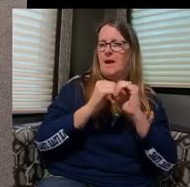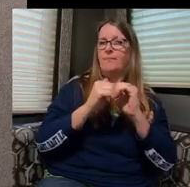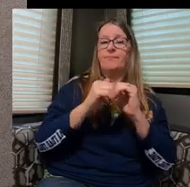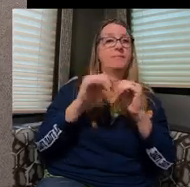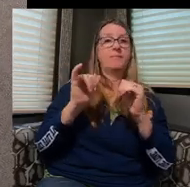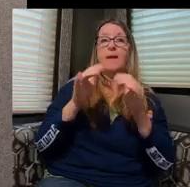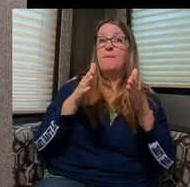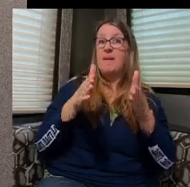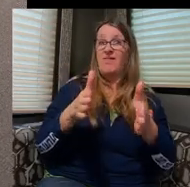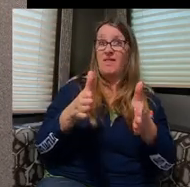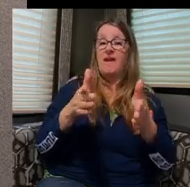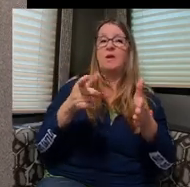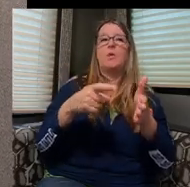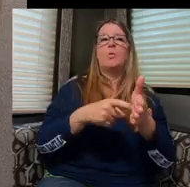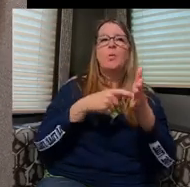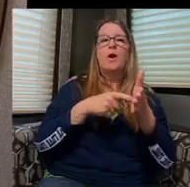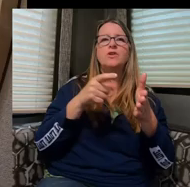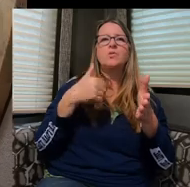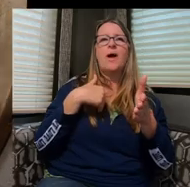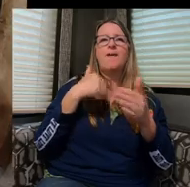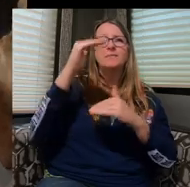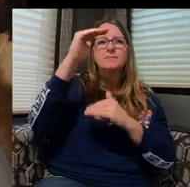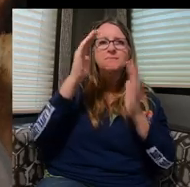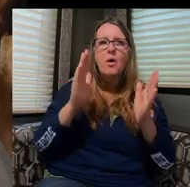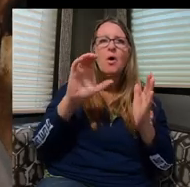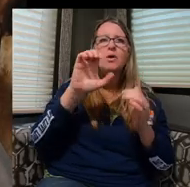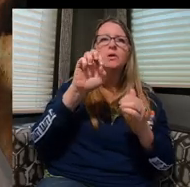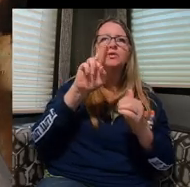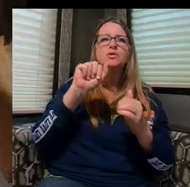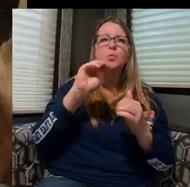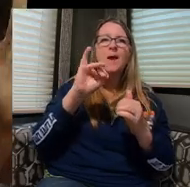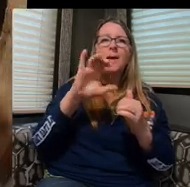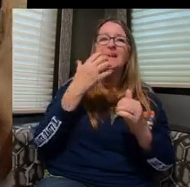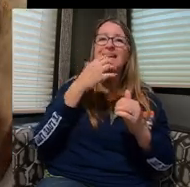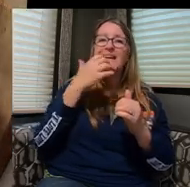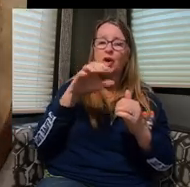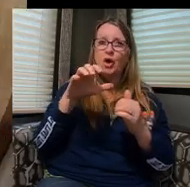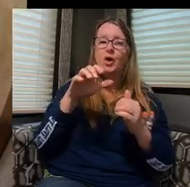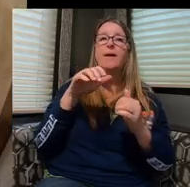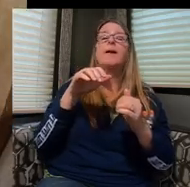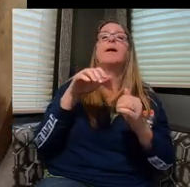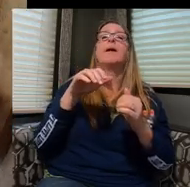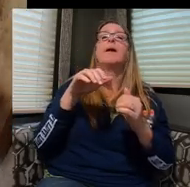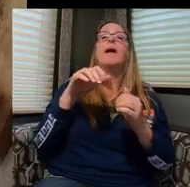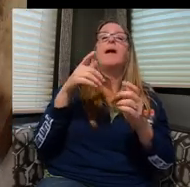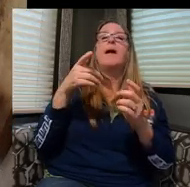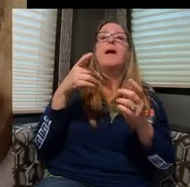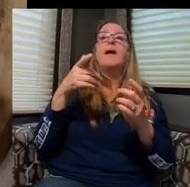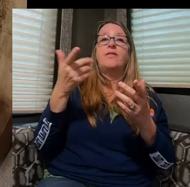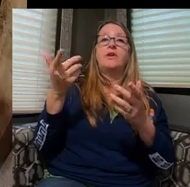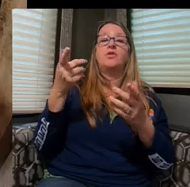method now. And that method requires that you have a little ceramic heater. And you take your little ceramic